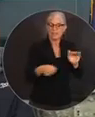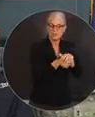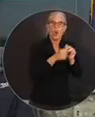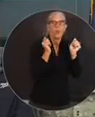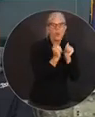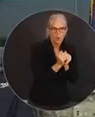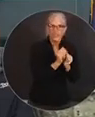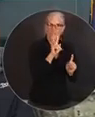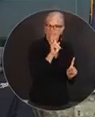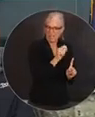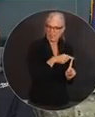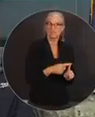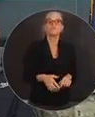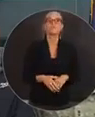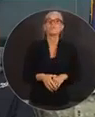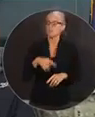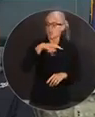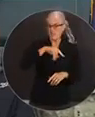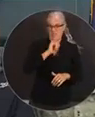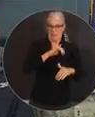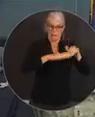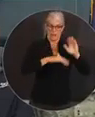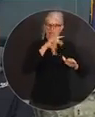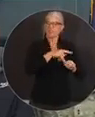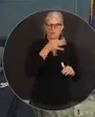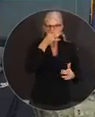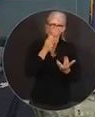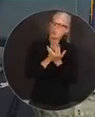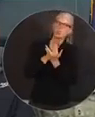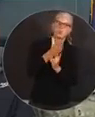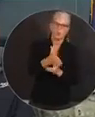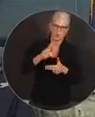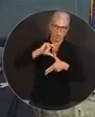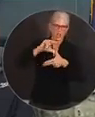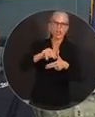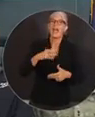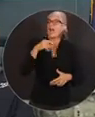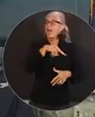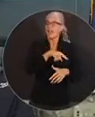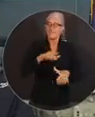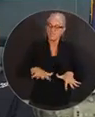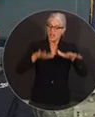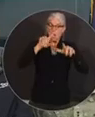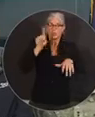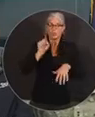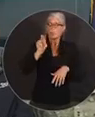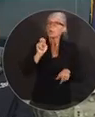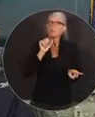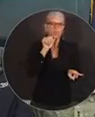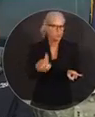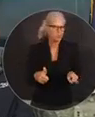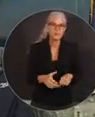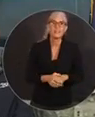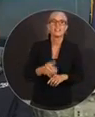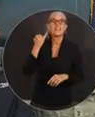proof. All of them are outside of flood zones, so if you do have a family member that's in one of our state nursing homes,